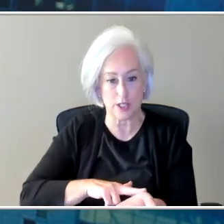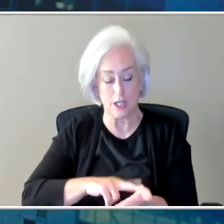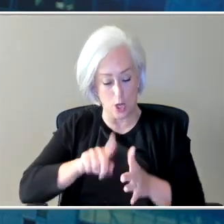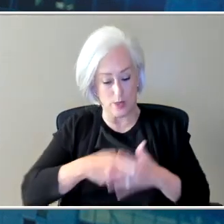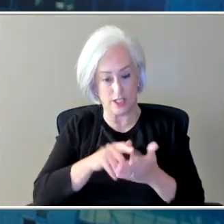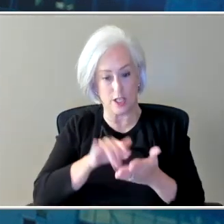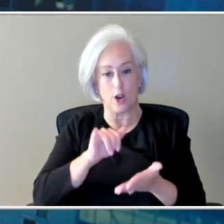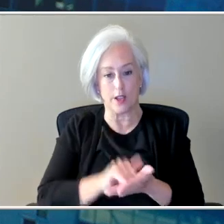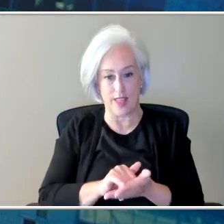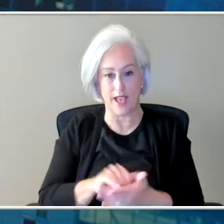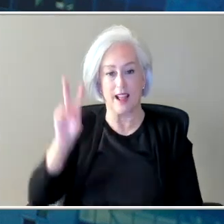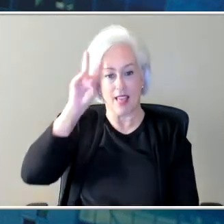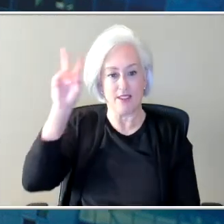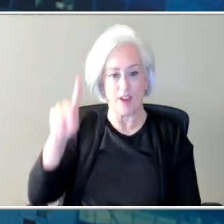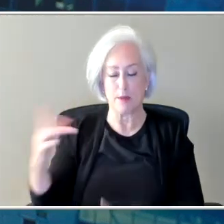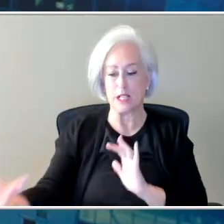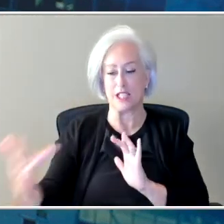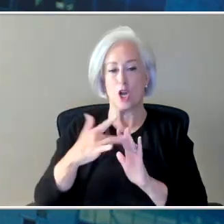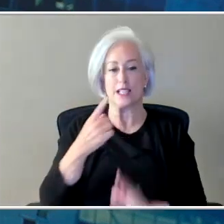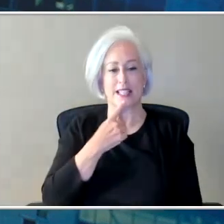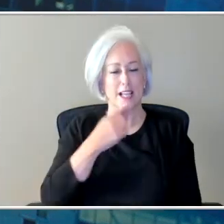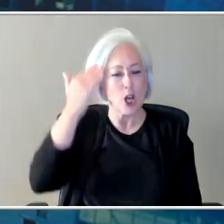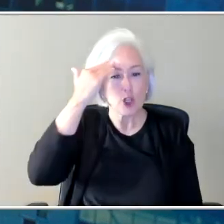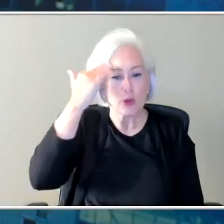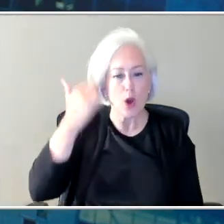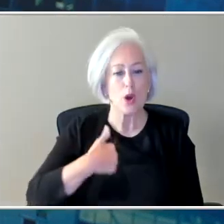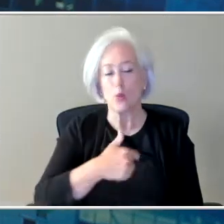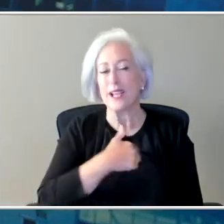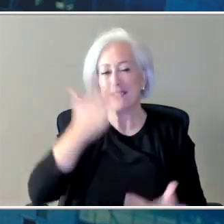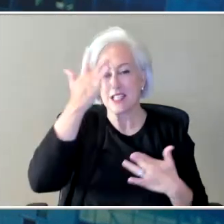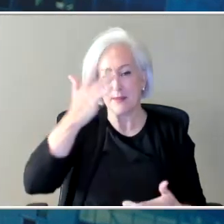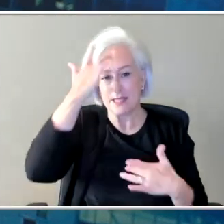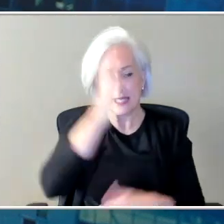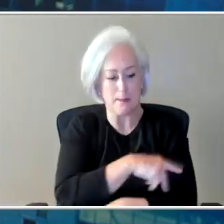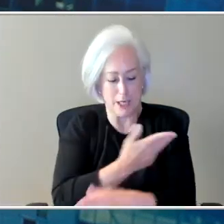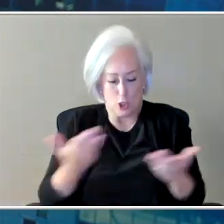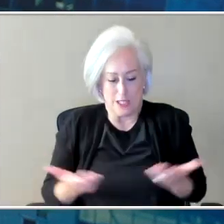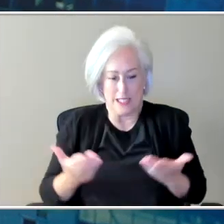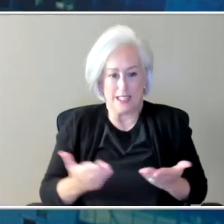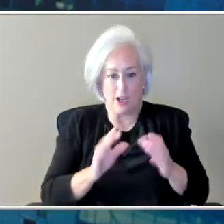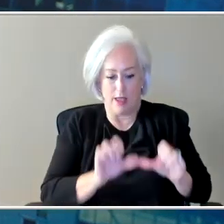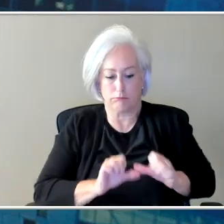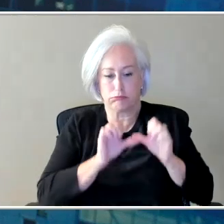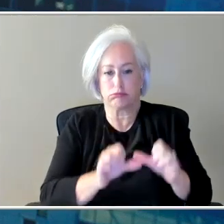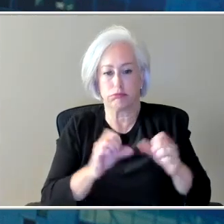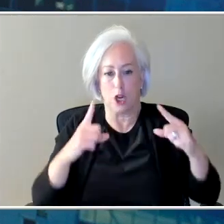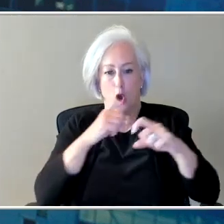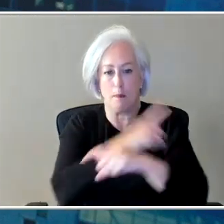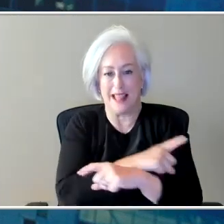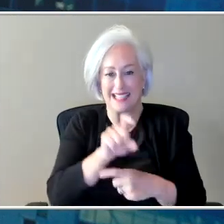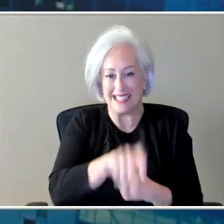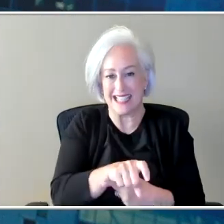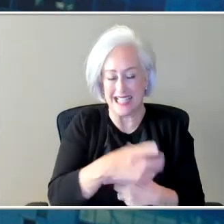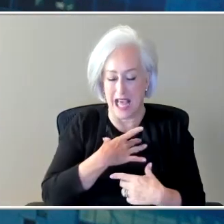out to me and said, we've got some really sick patients over here that have chronic complex needs, and I like what you did